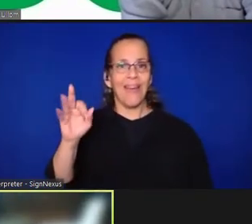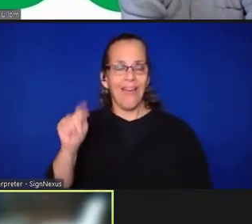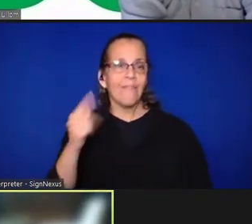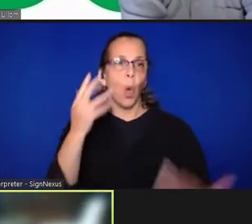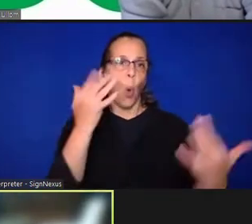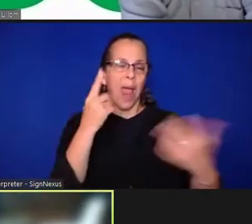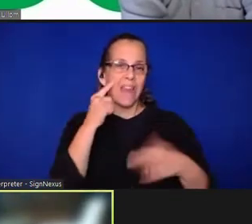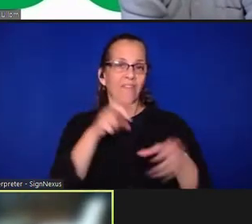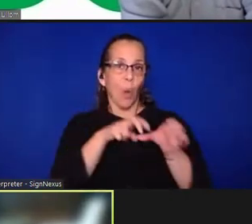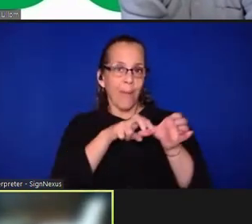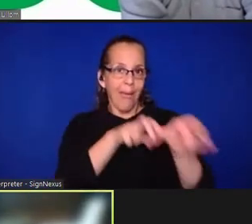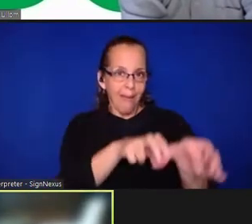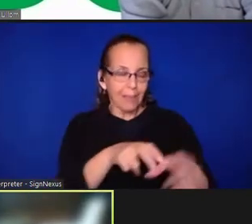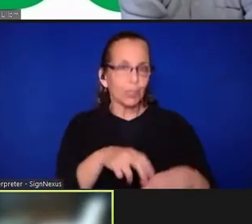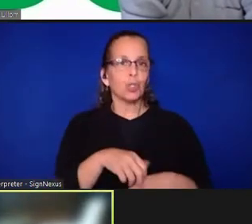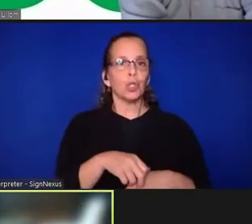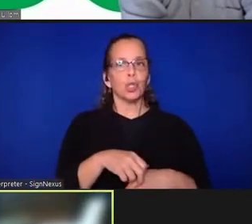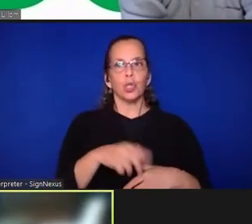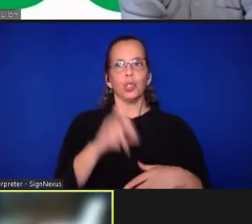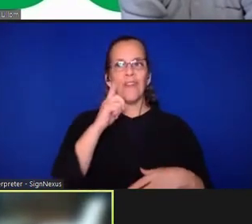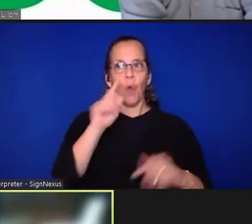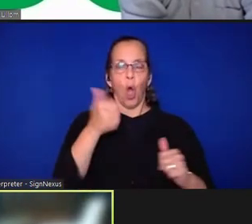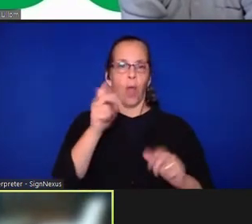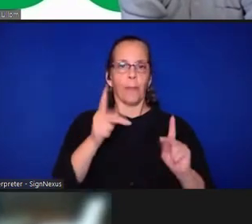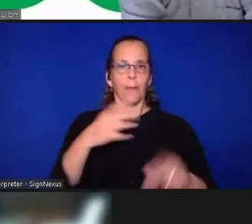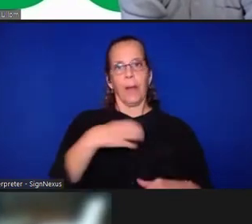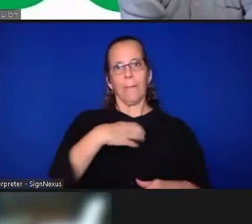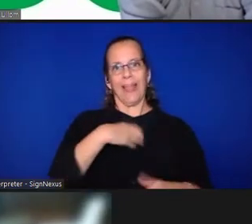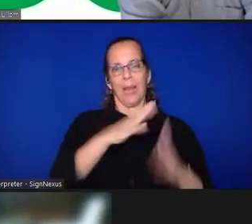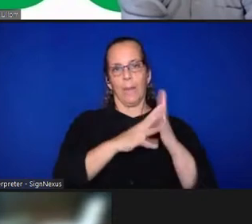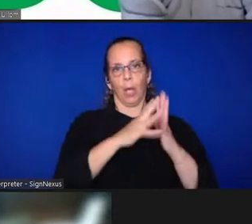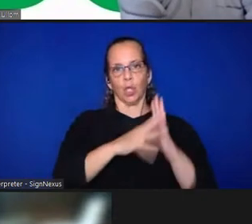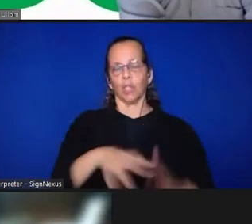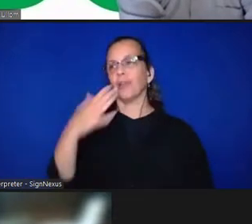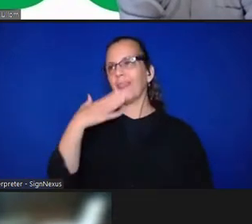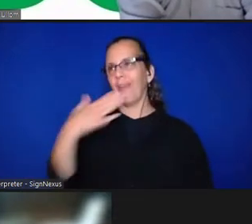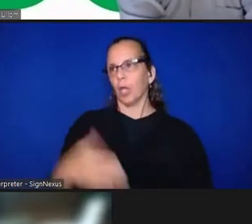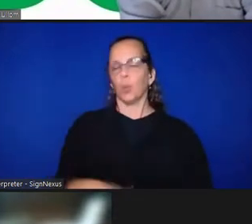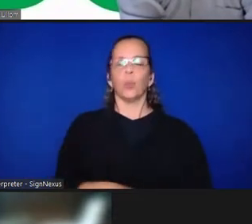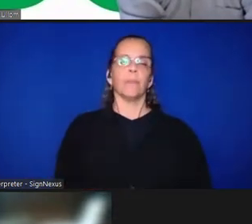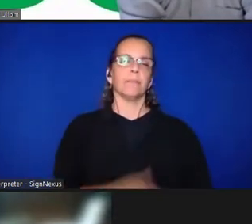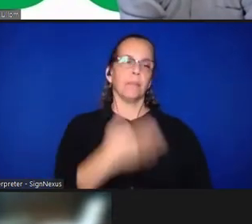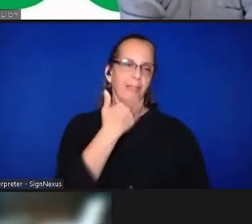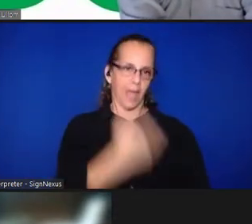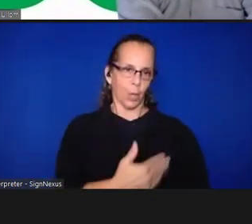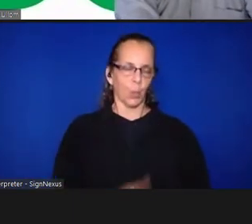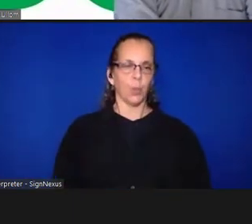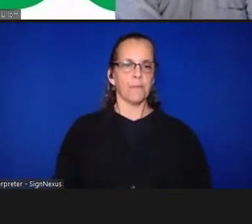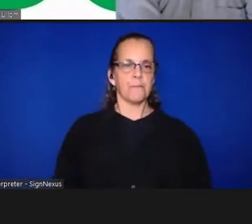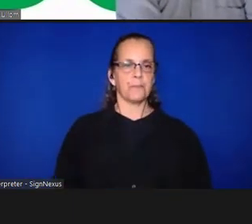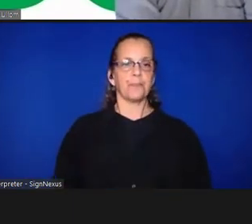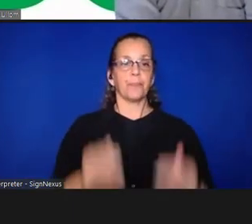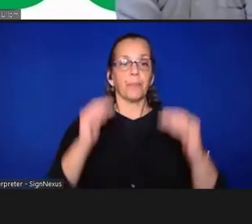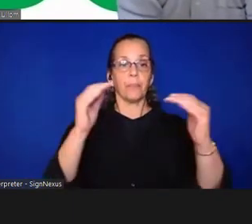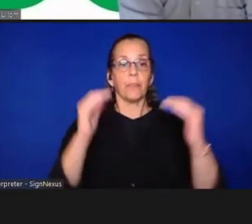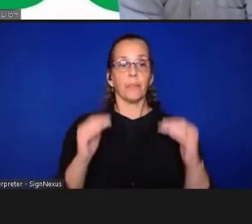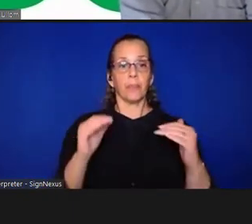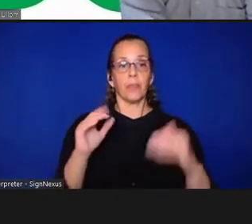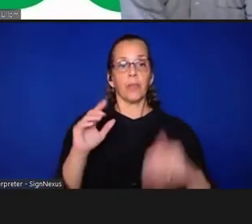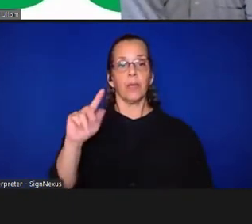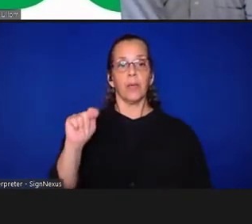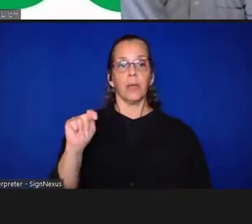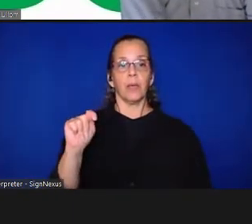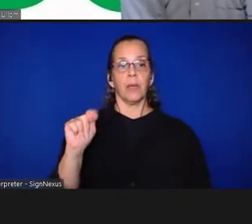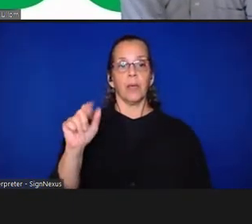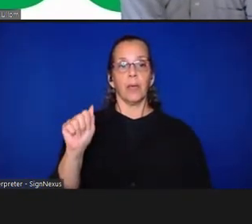for all these people that are complaining about congestion thank you thank you our next speaker is Tamir Adams L